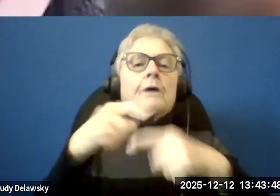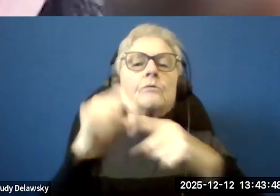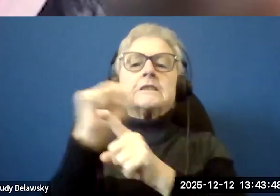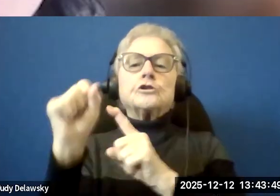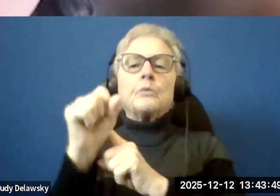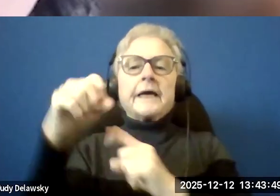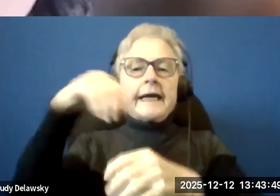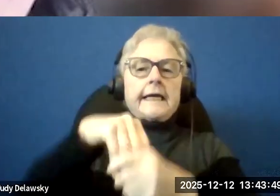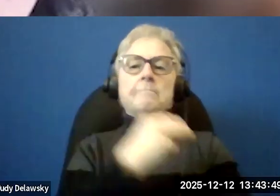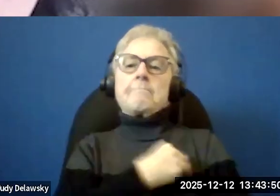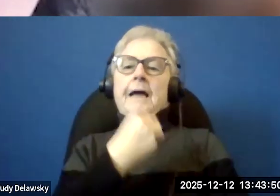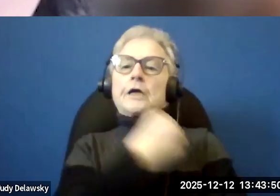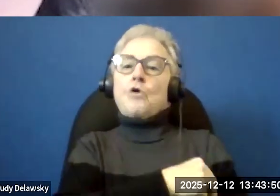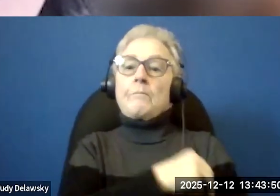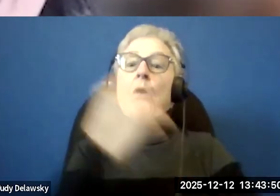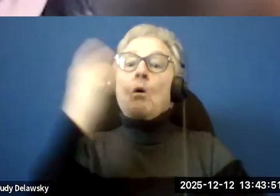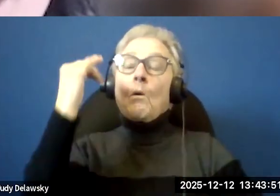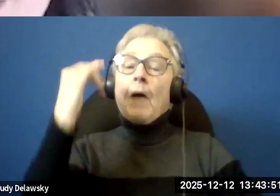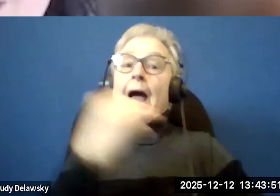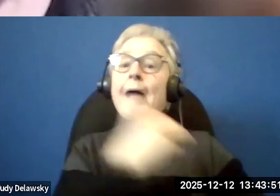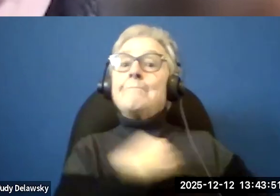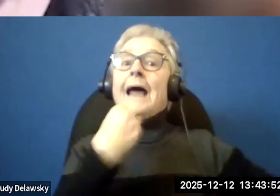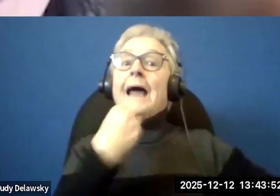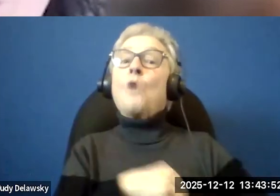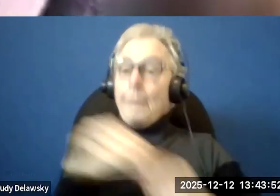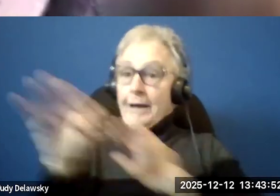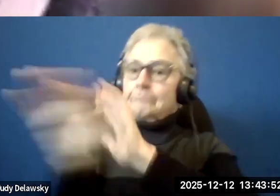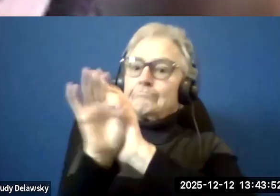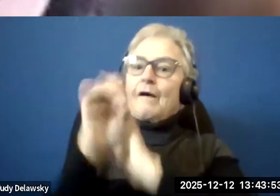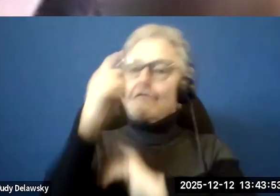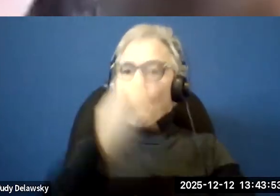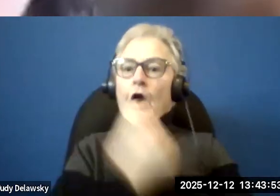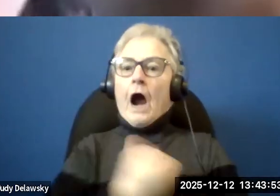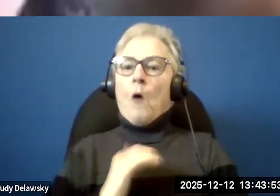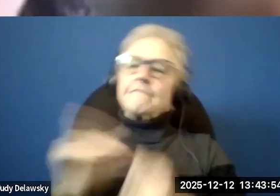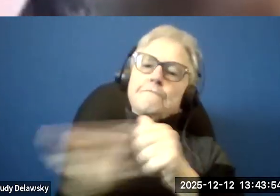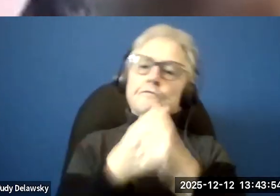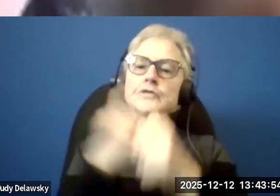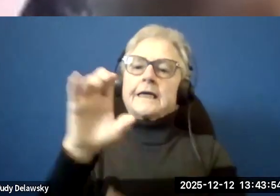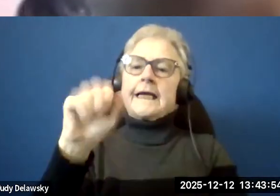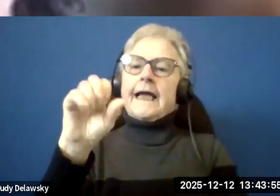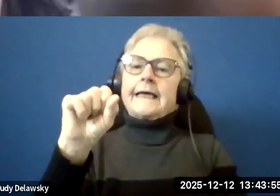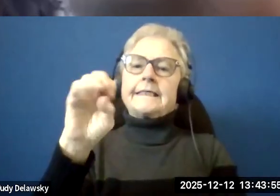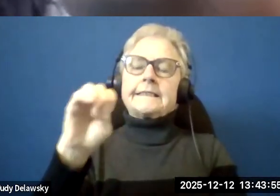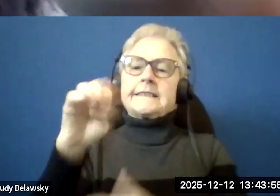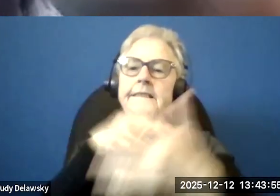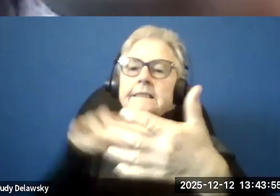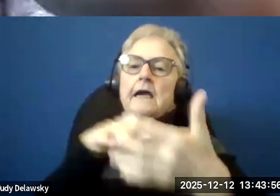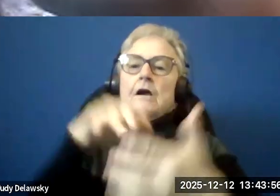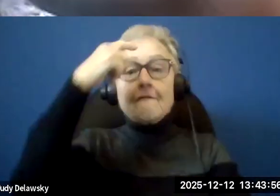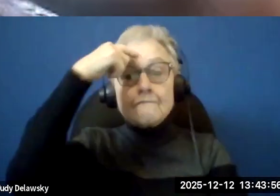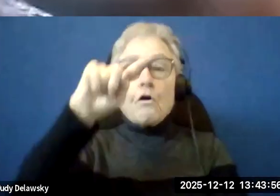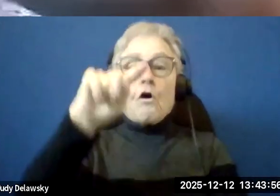Winnipeg, Manitoba was selected as our first case study for the project. But we